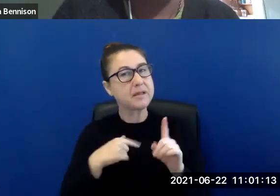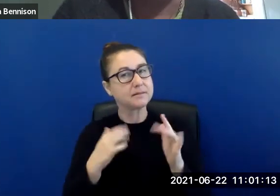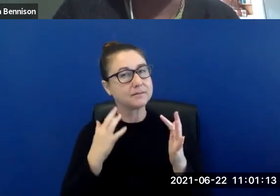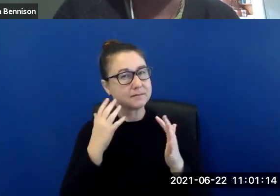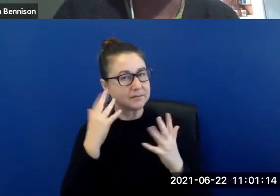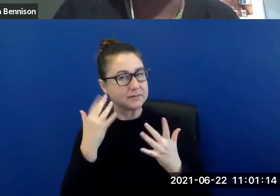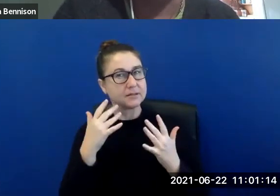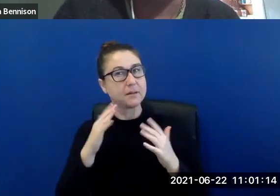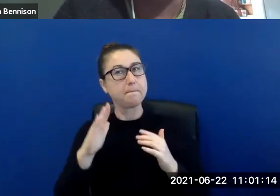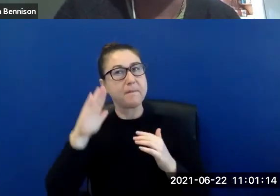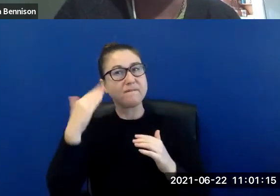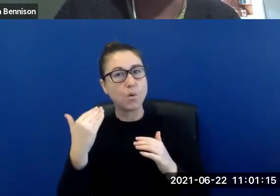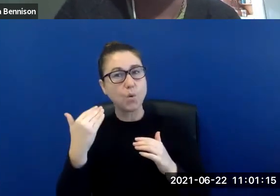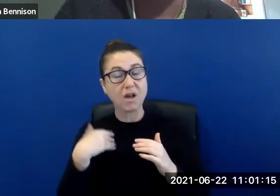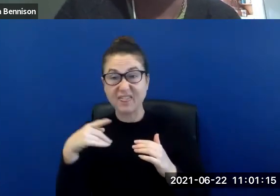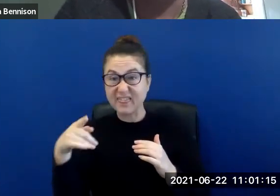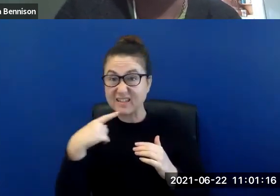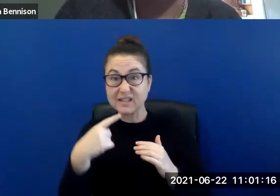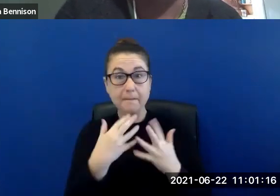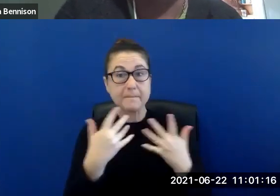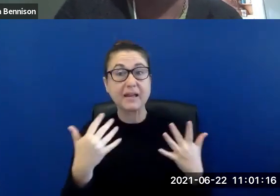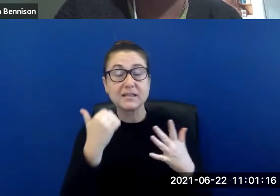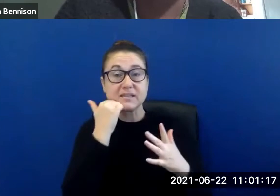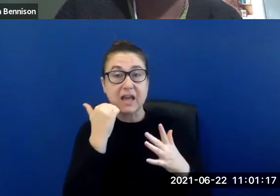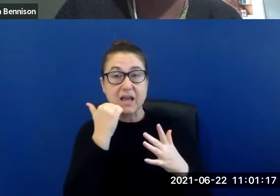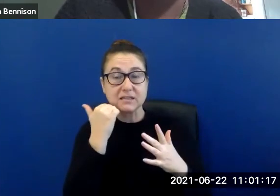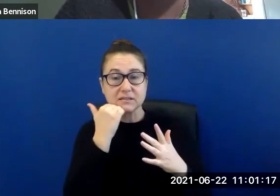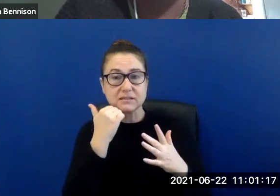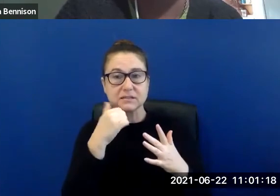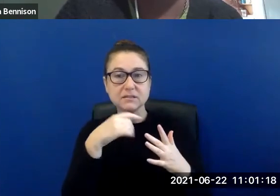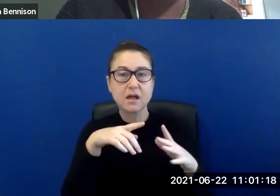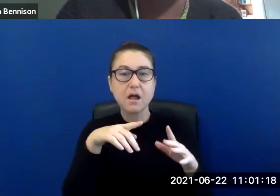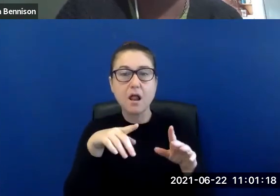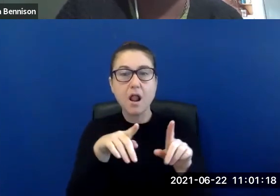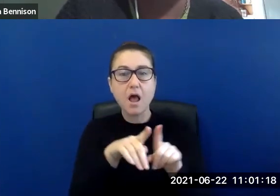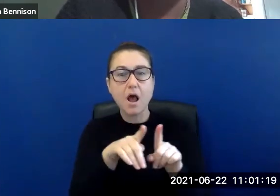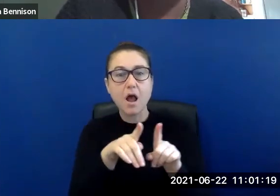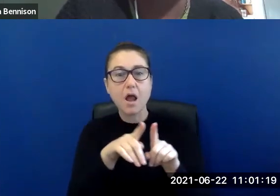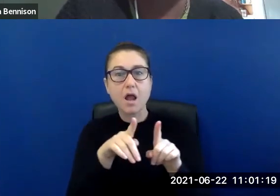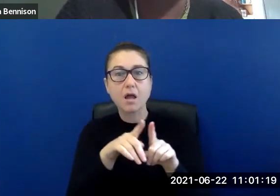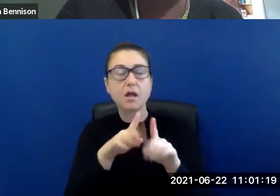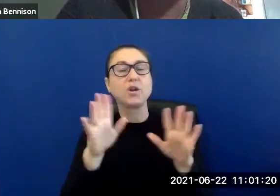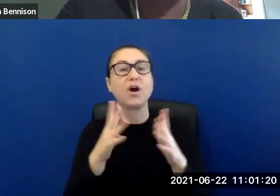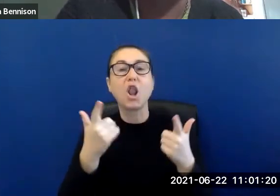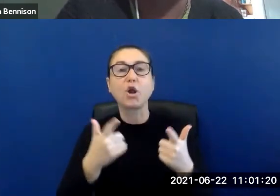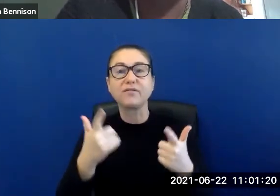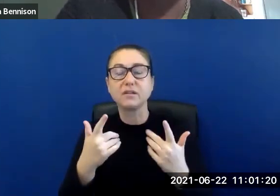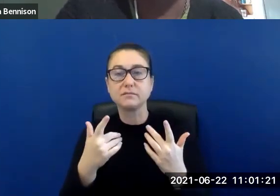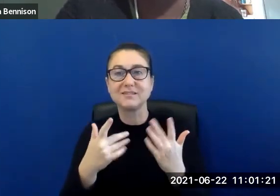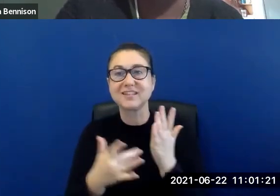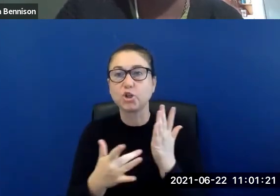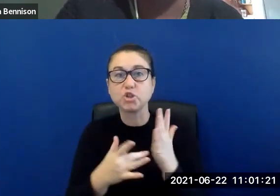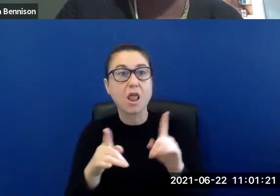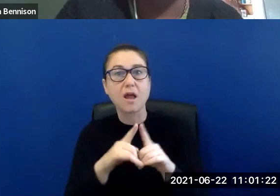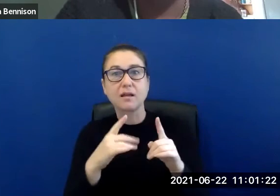and they said a lot of the data sets out there for that people use, like voice, facial recognition,